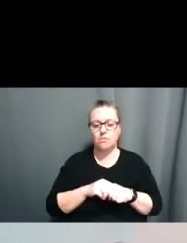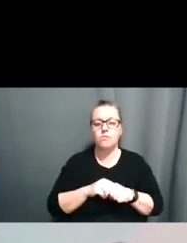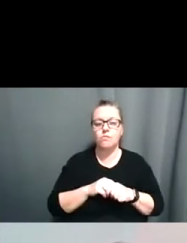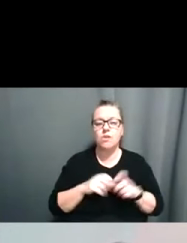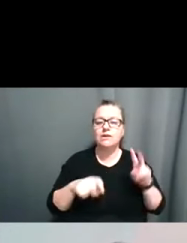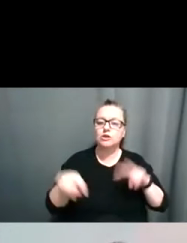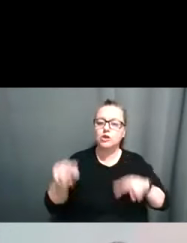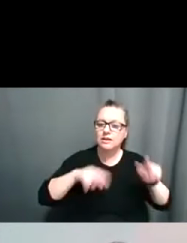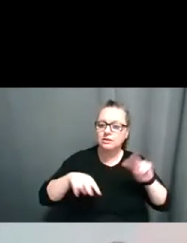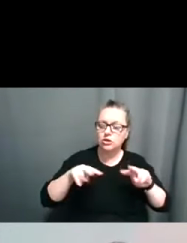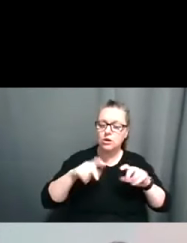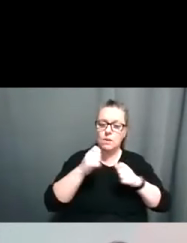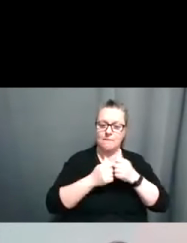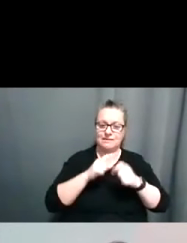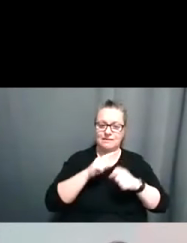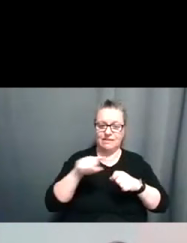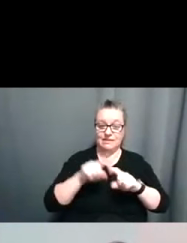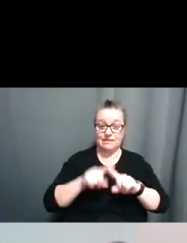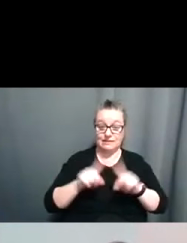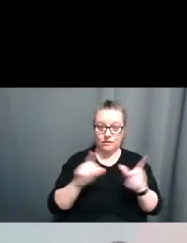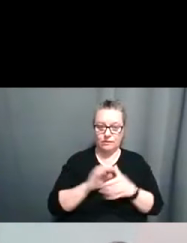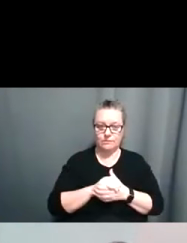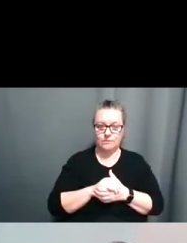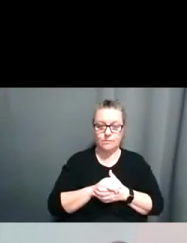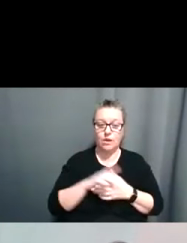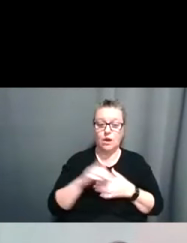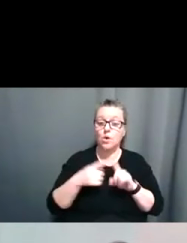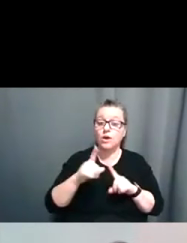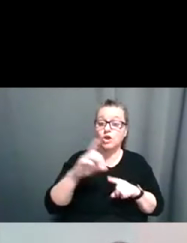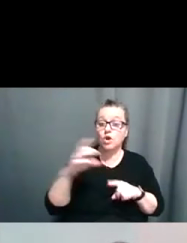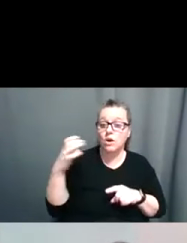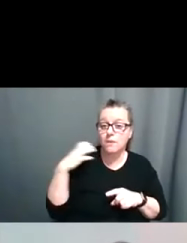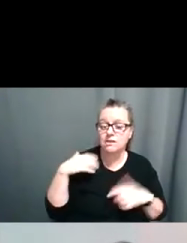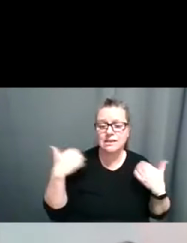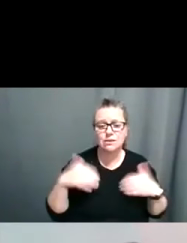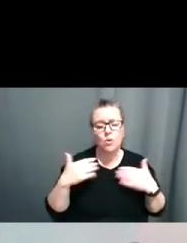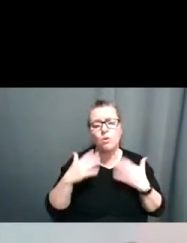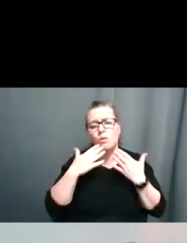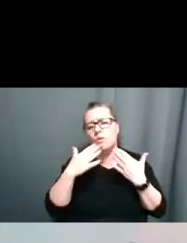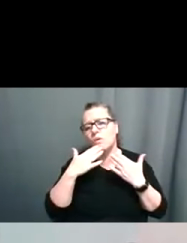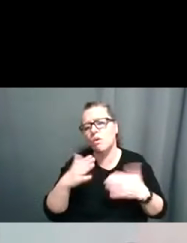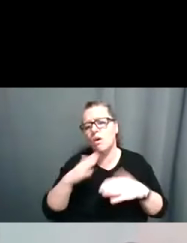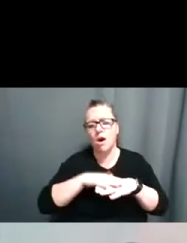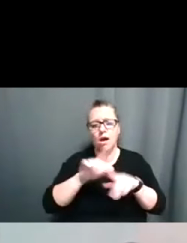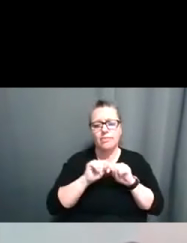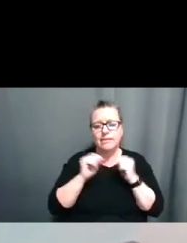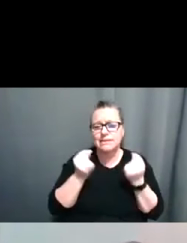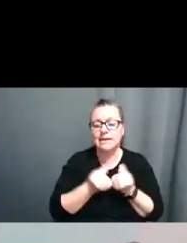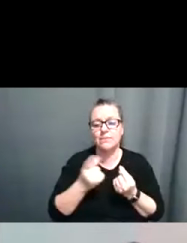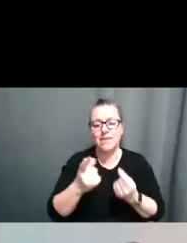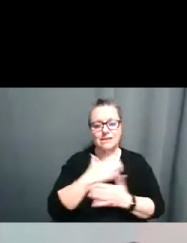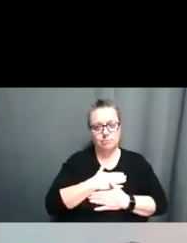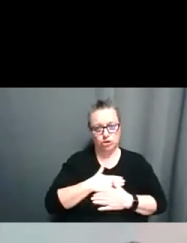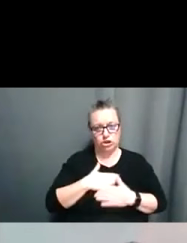what makes each of these different. When your boss says how grateful they are to have you on the team, that's